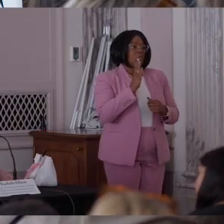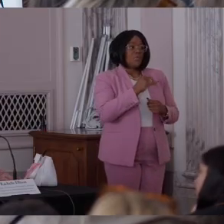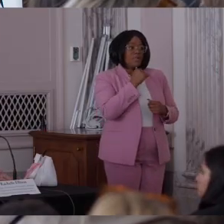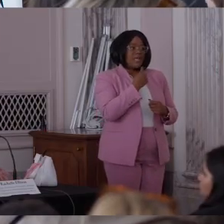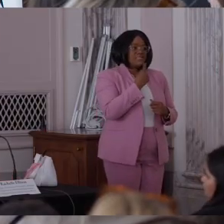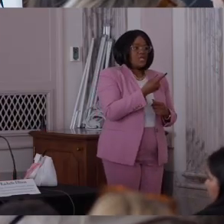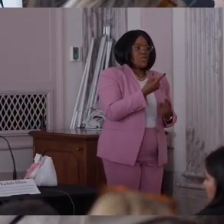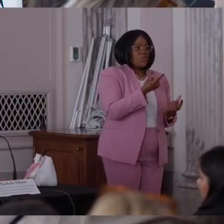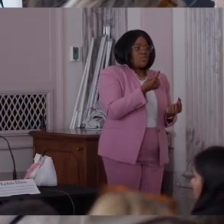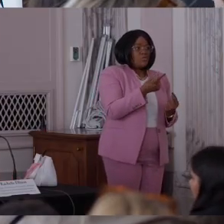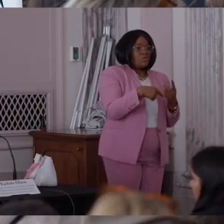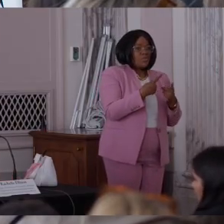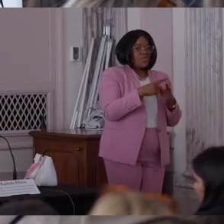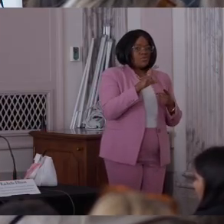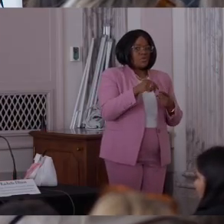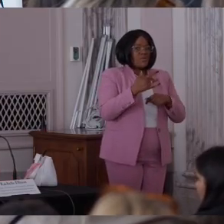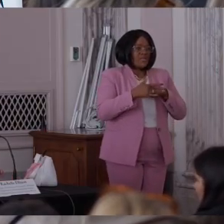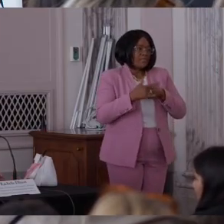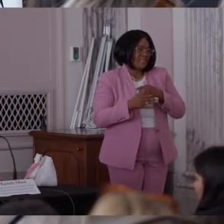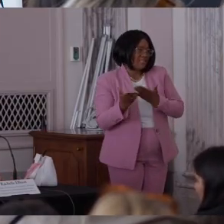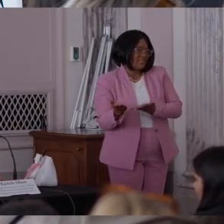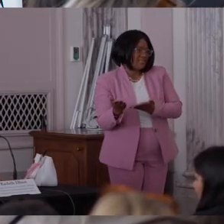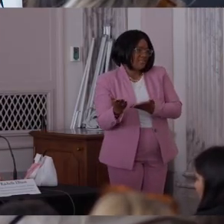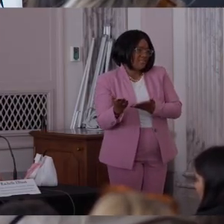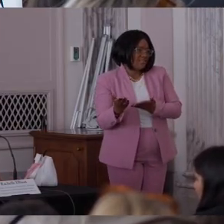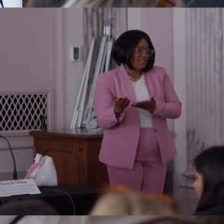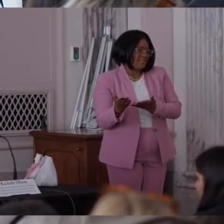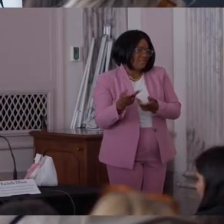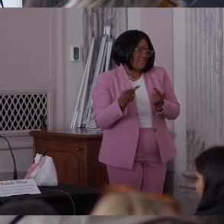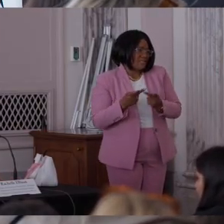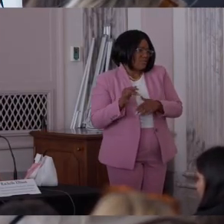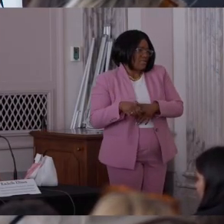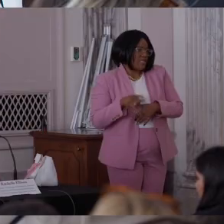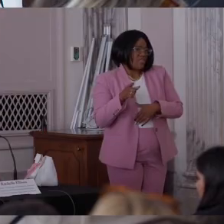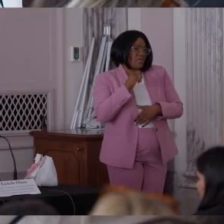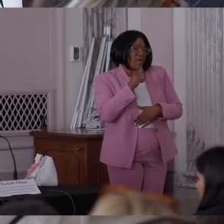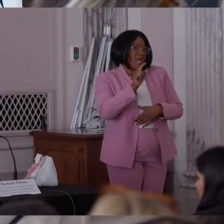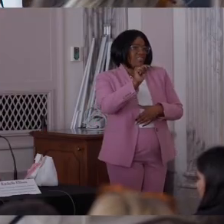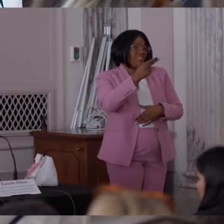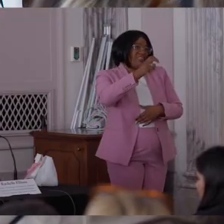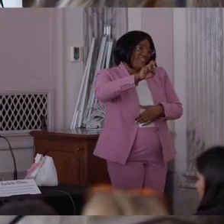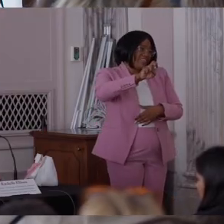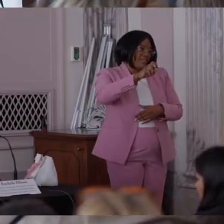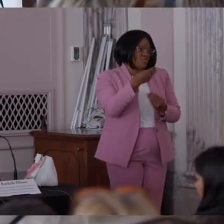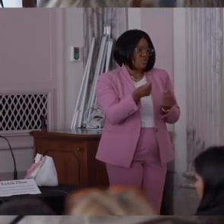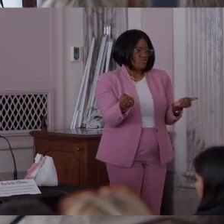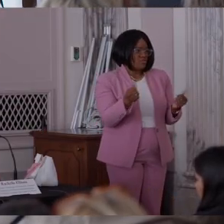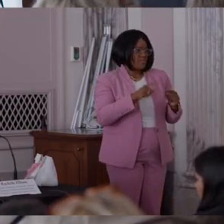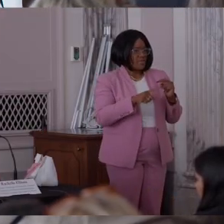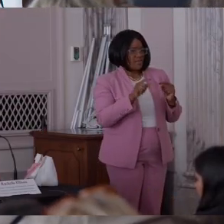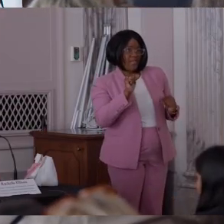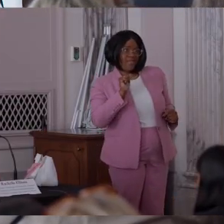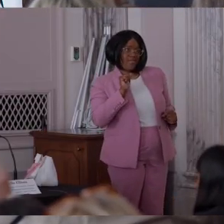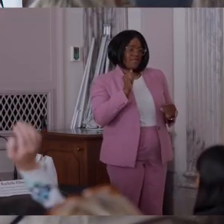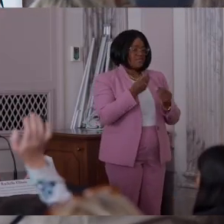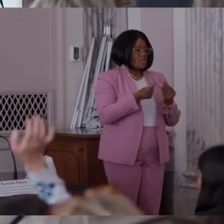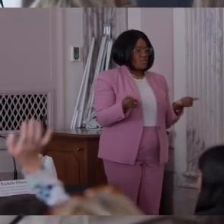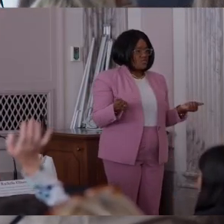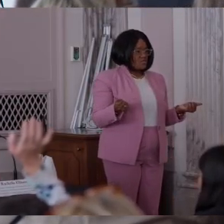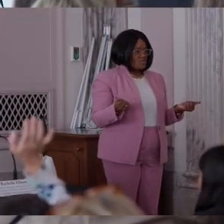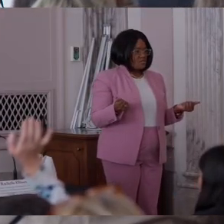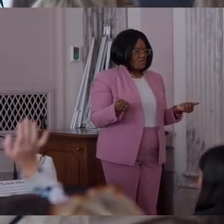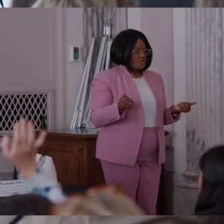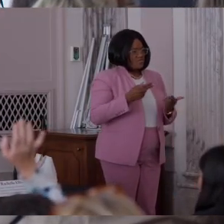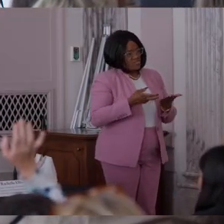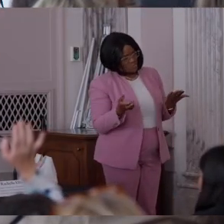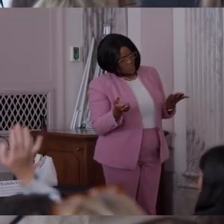to do when there's no room at the inn. Right. So they are not the solution, but they can be helpful.